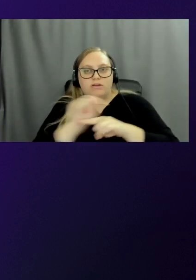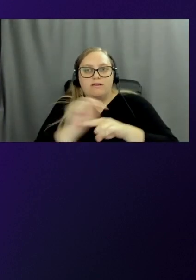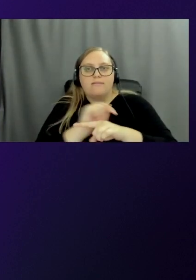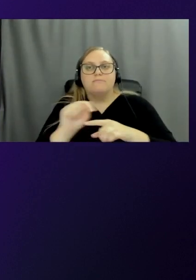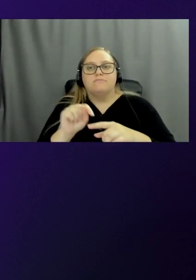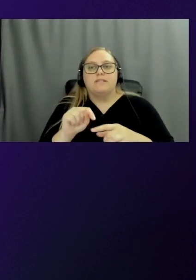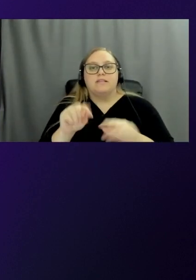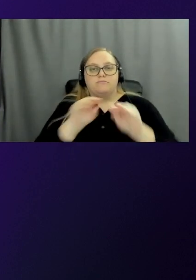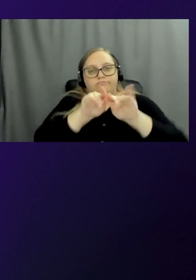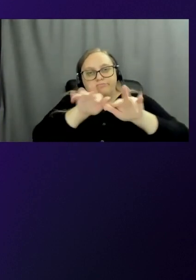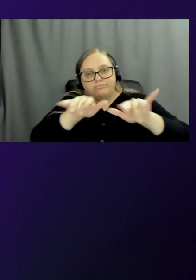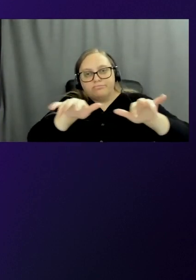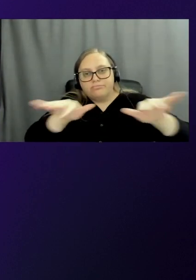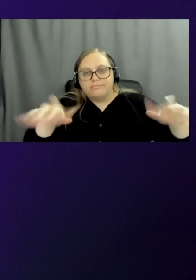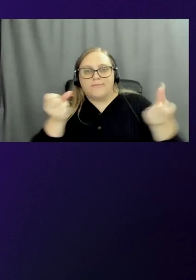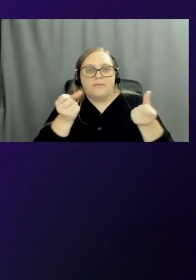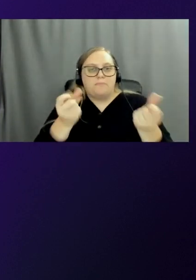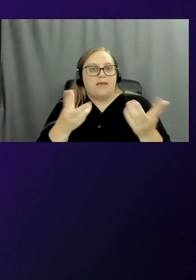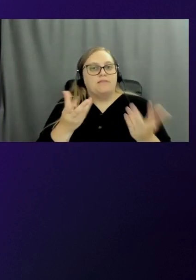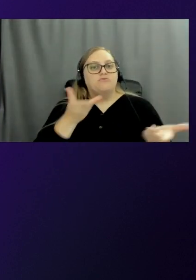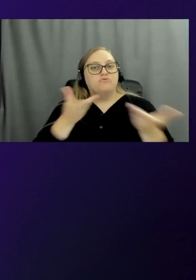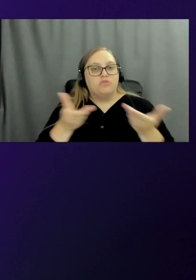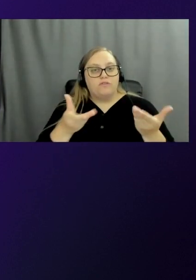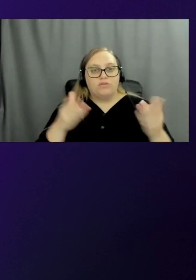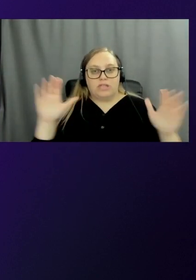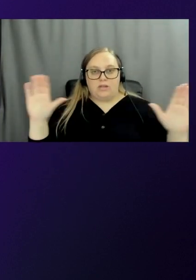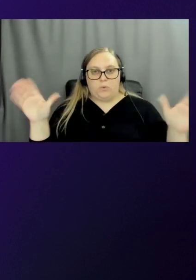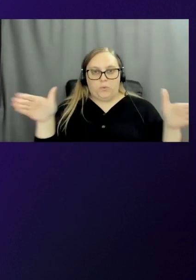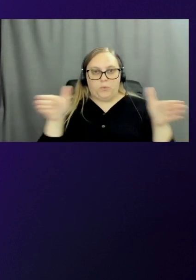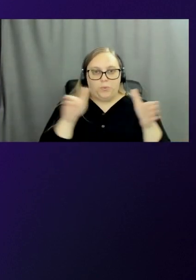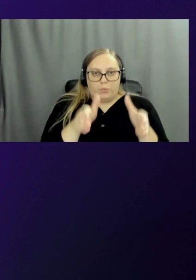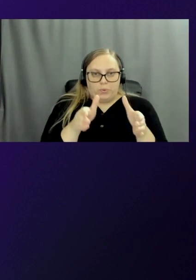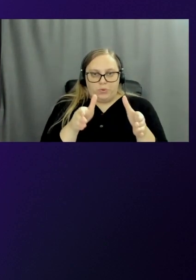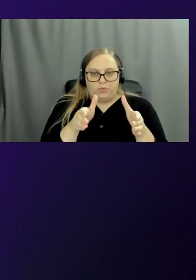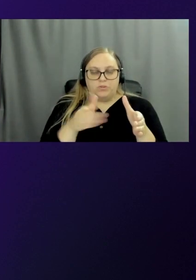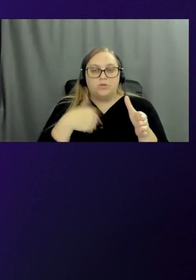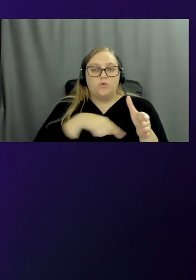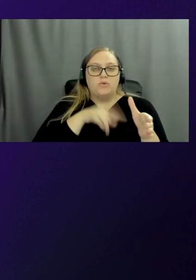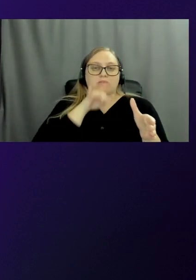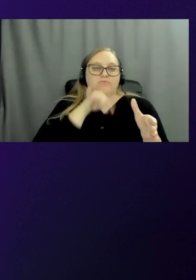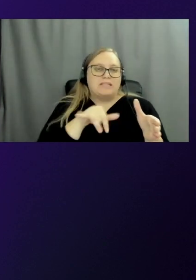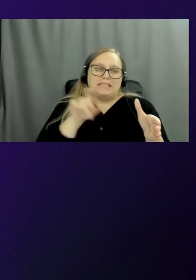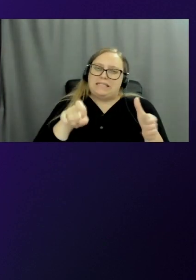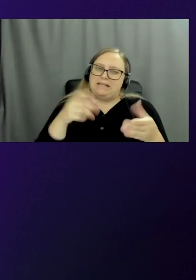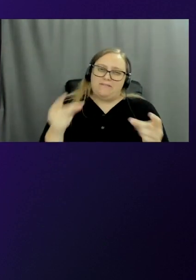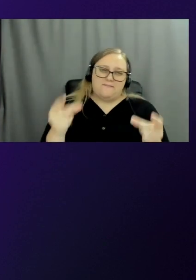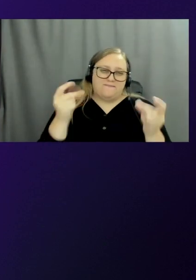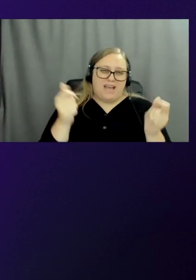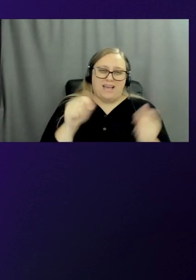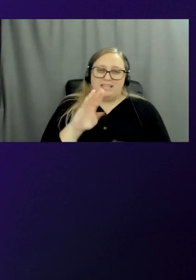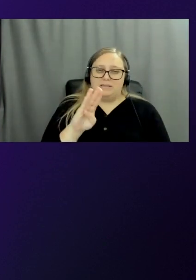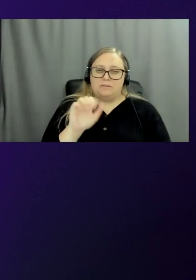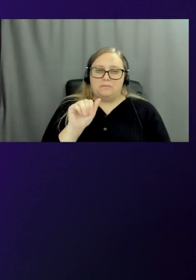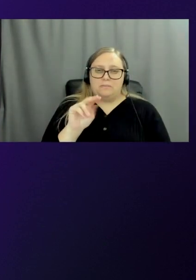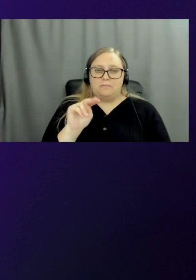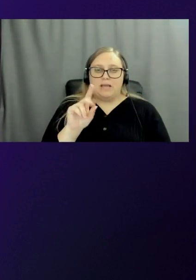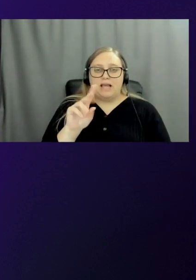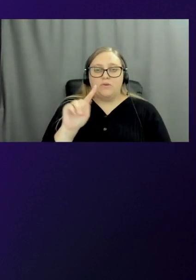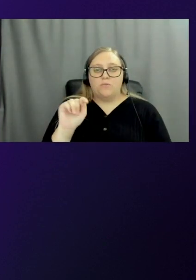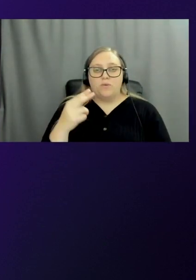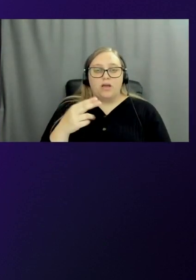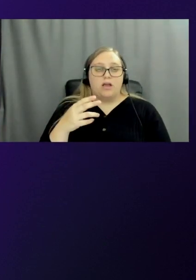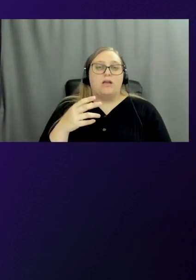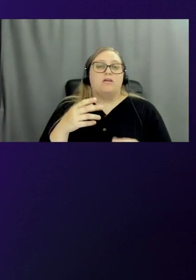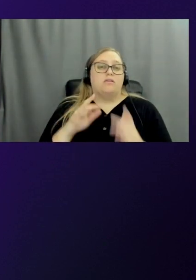across multiple servers and scaled, we need the really fast networking bandwidth. So we've really packed a lot